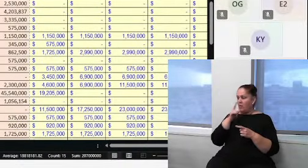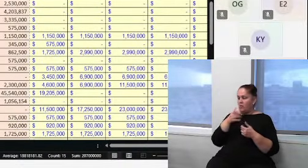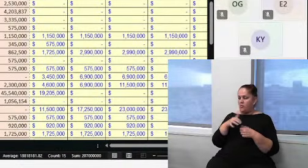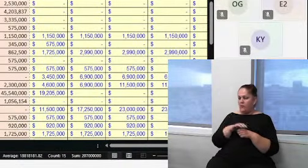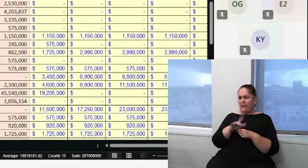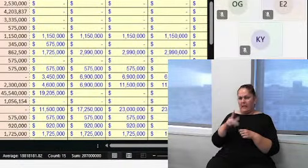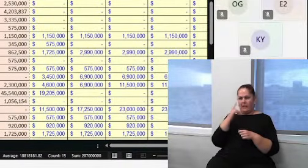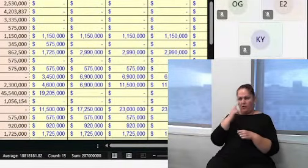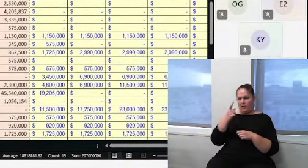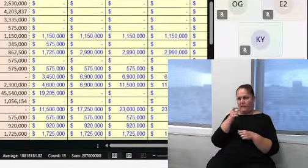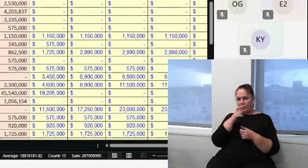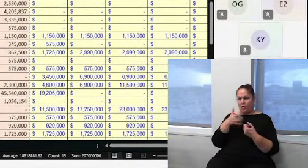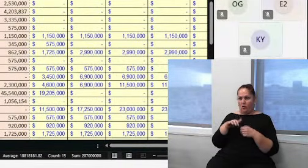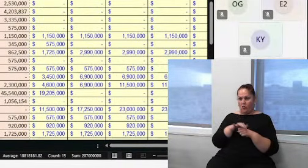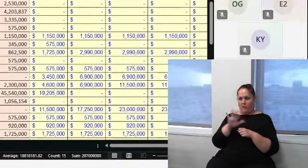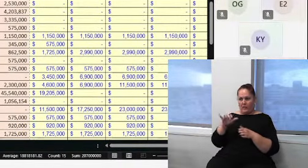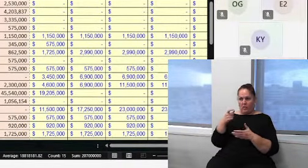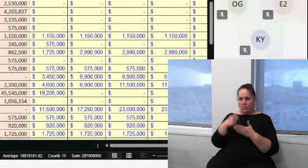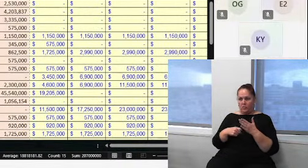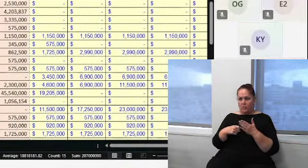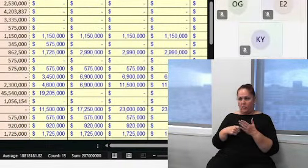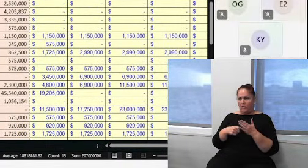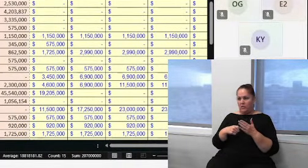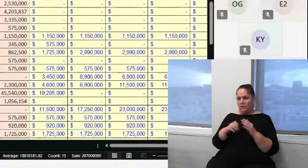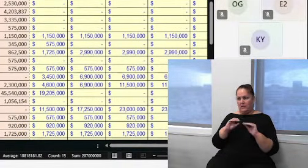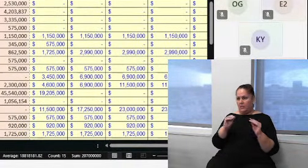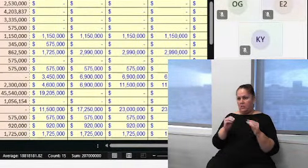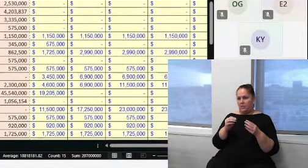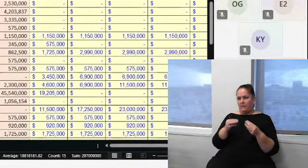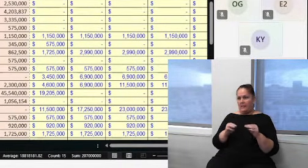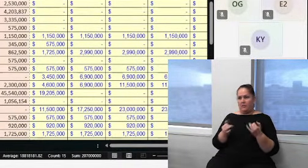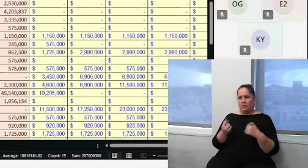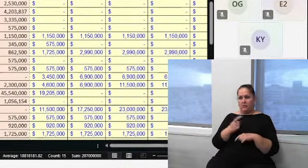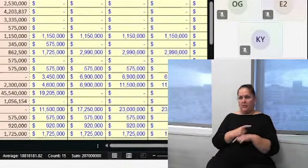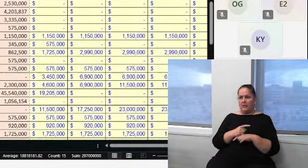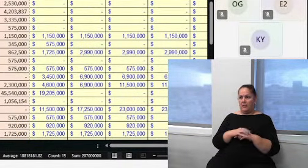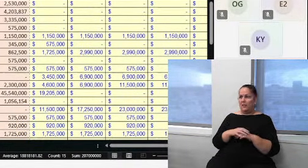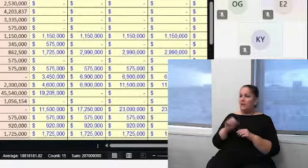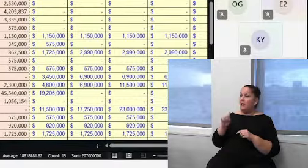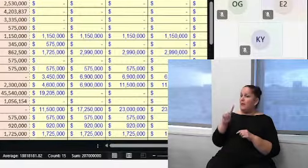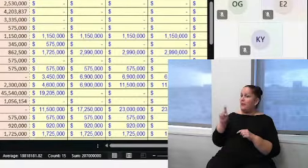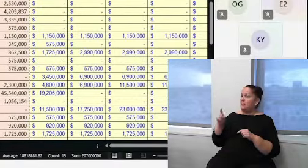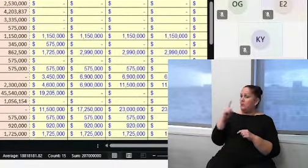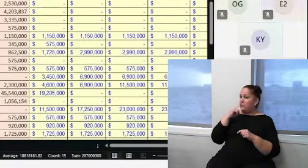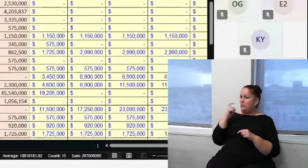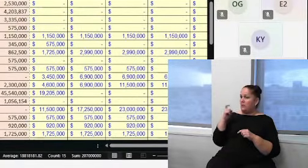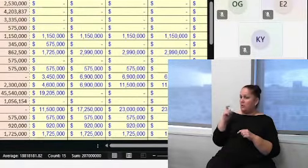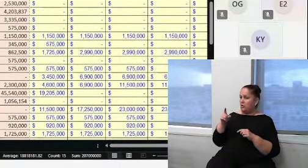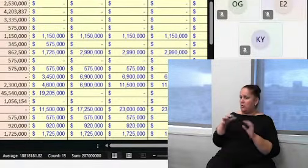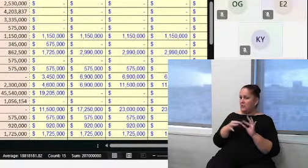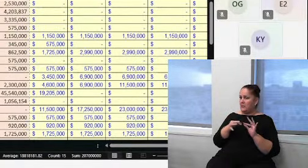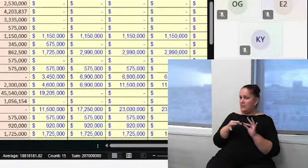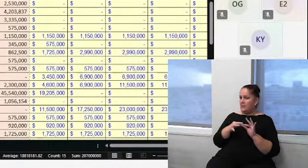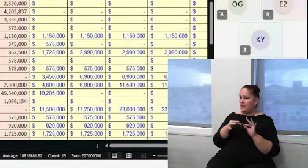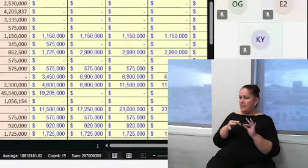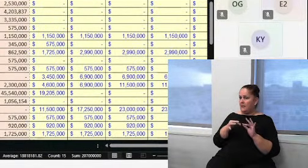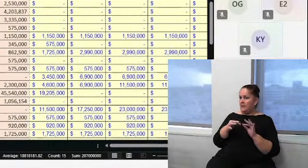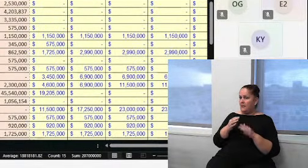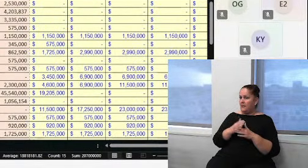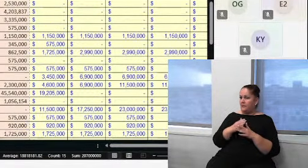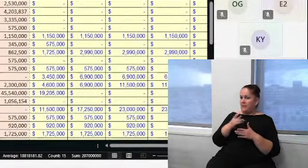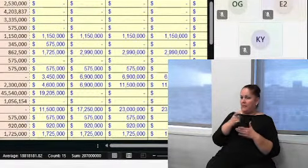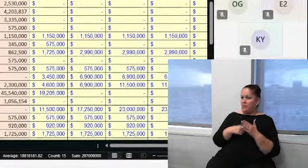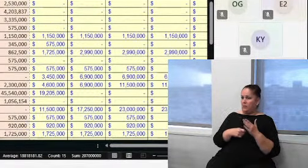that, who covers? I think your question is who covers those costs. There's not a mechanism today. I'm asking you because you